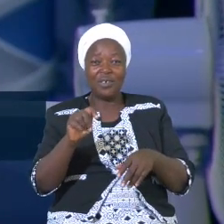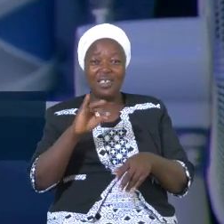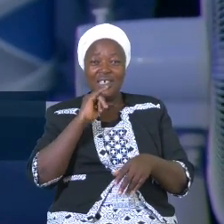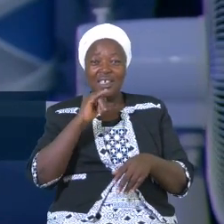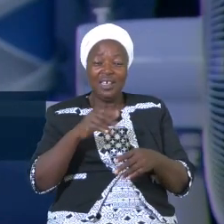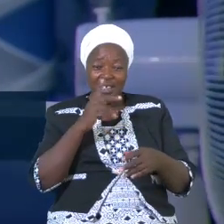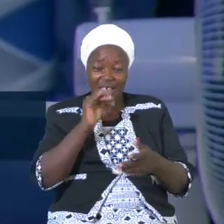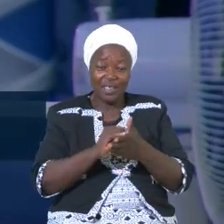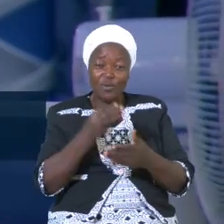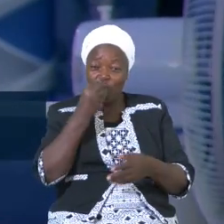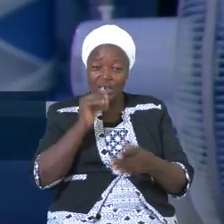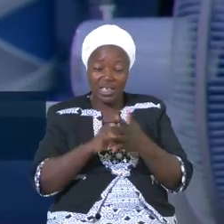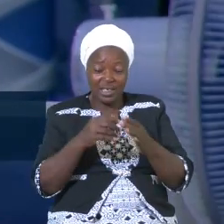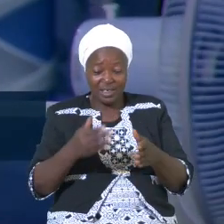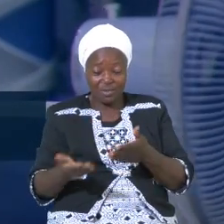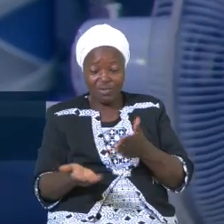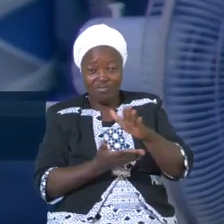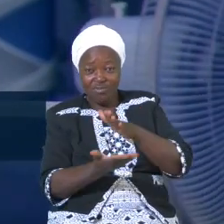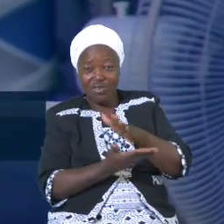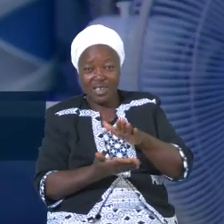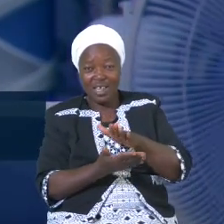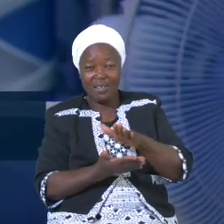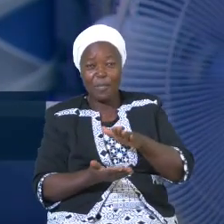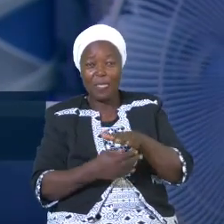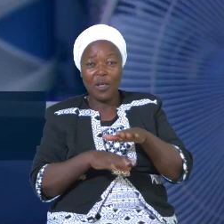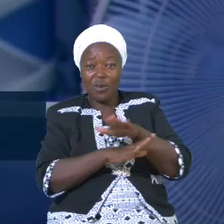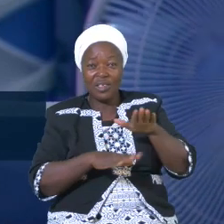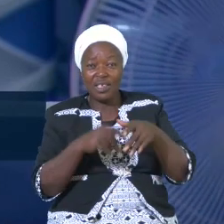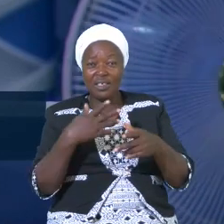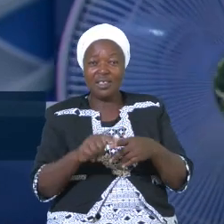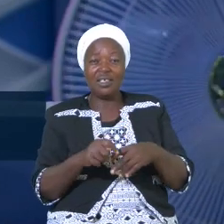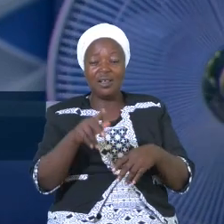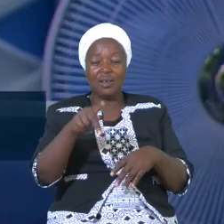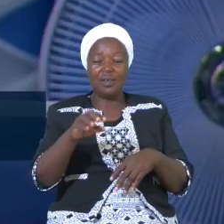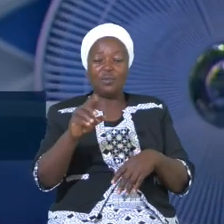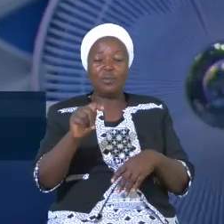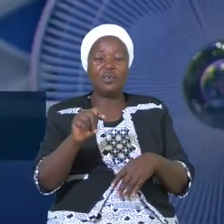have it tonight pray for it